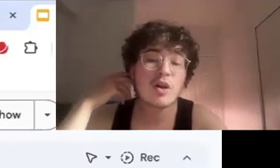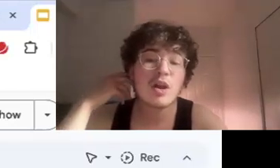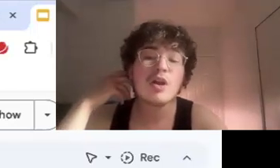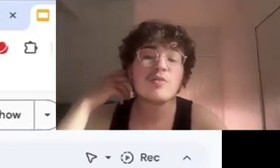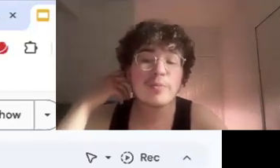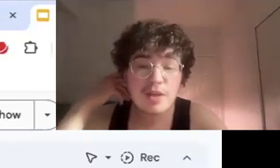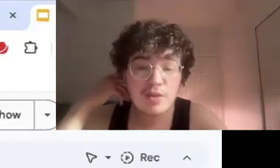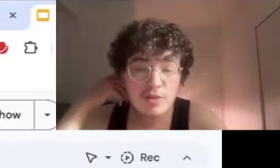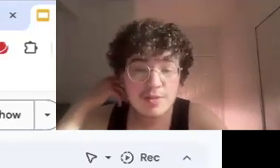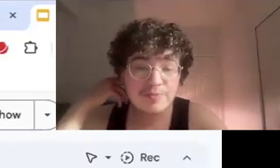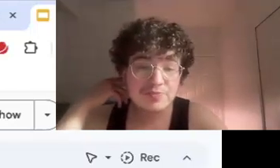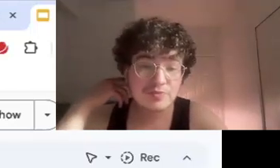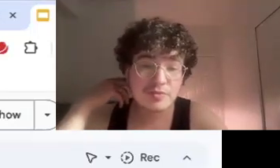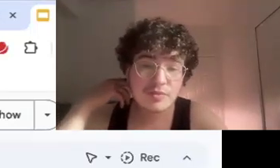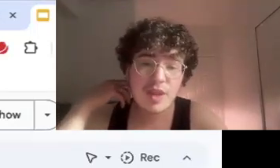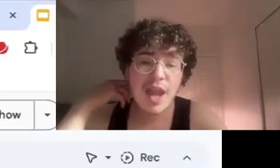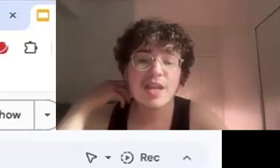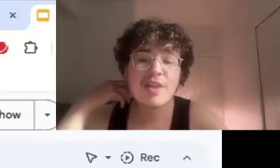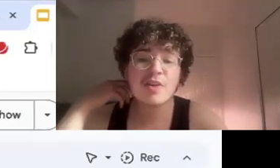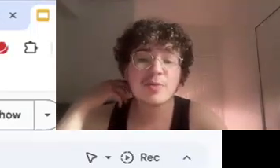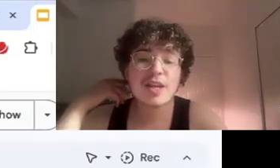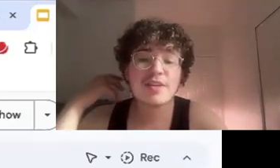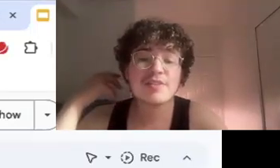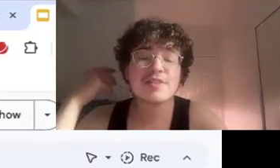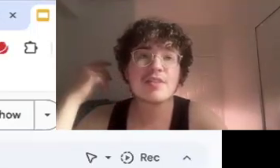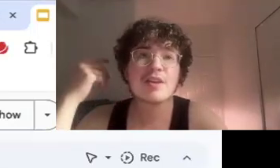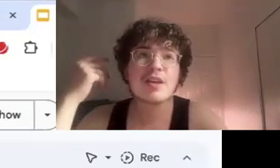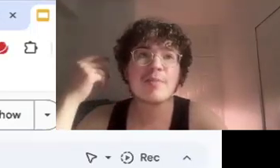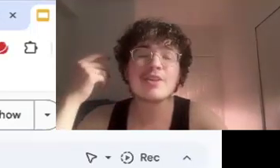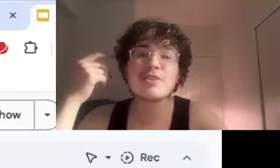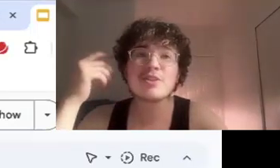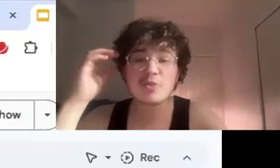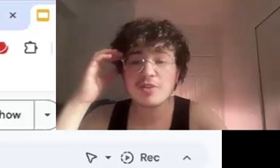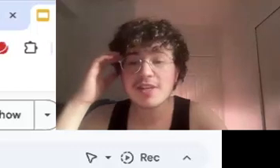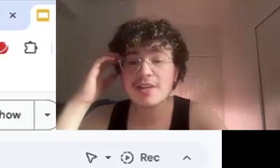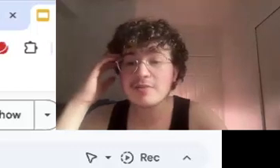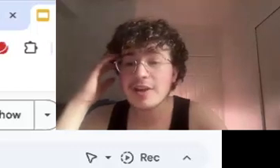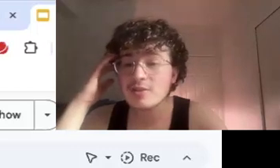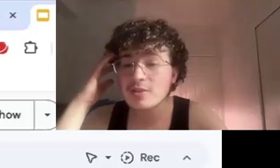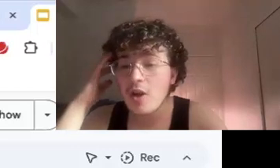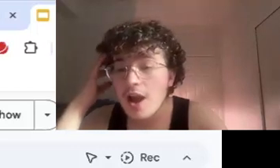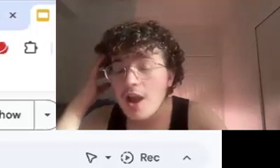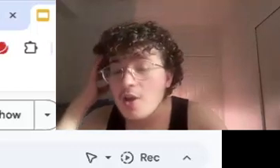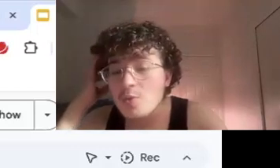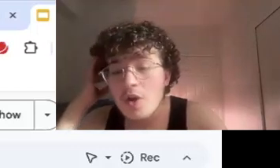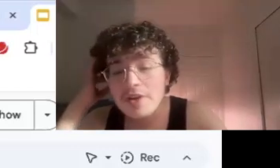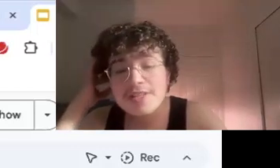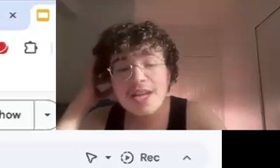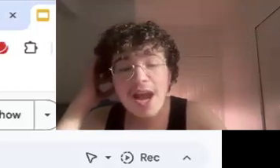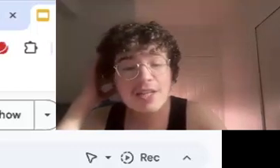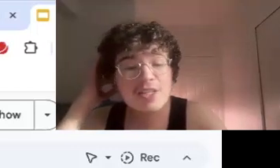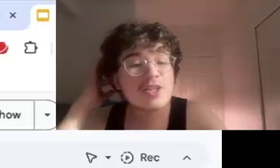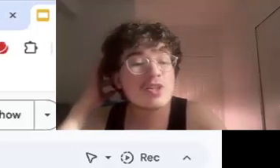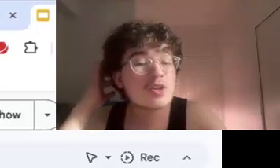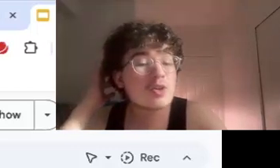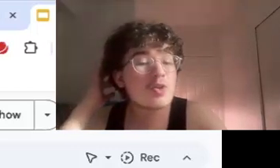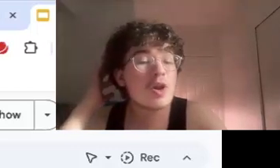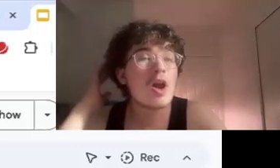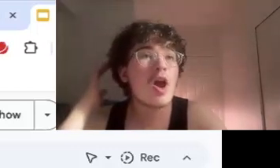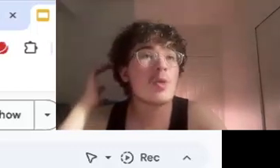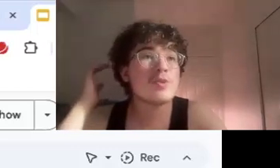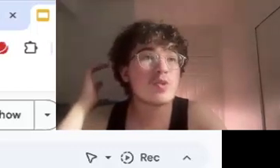the criteria for these designations were very, very nebulous. You could be deemed